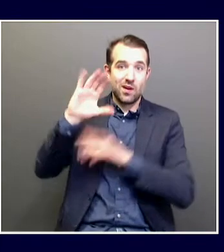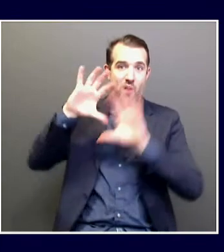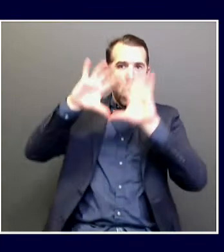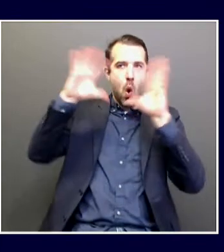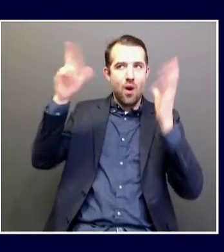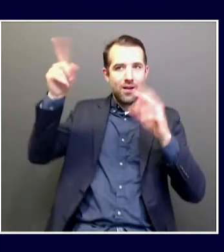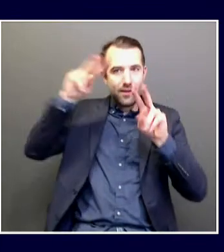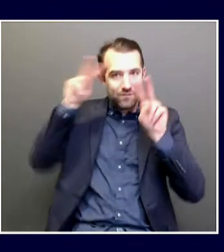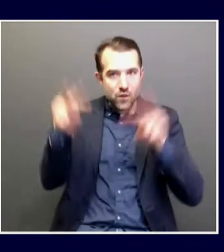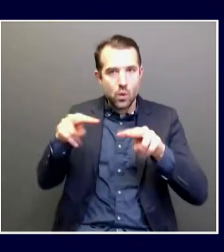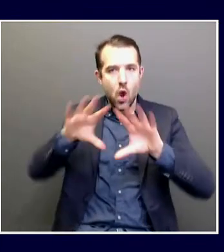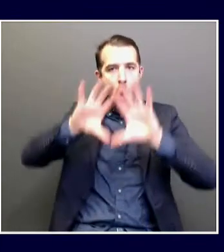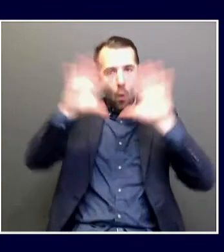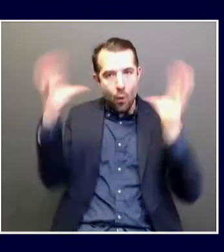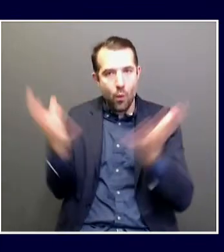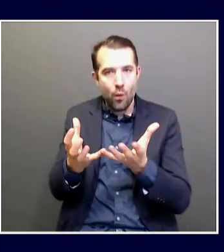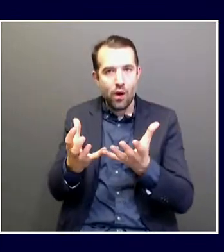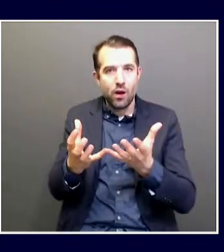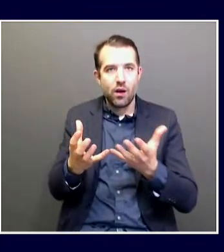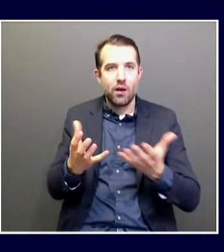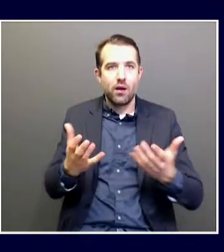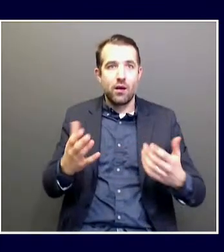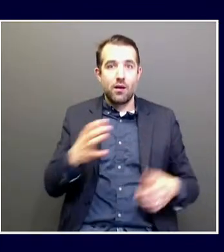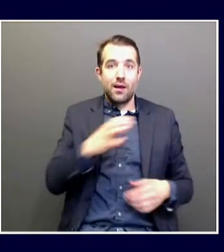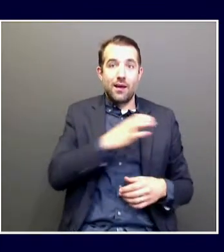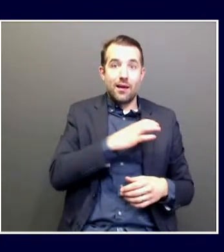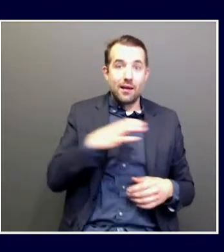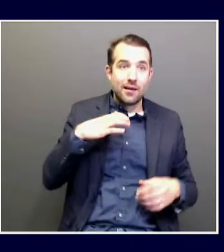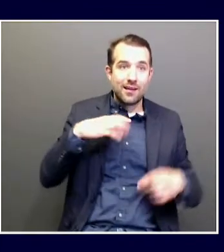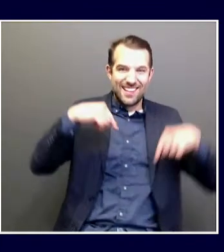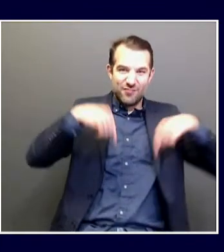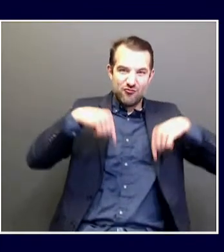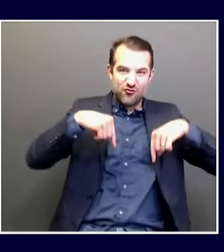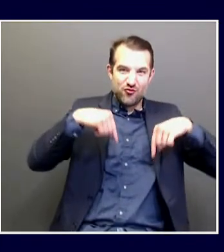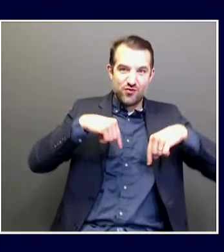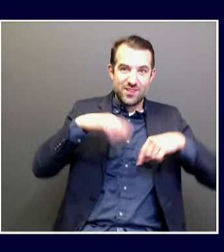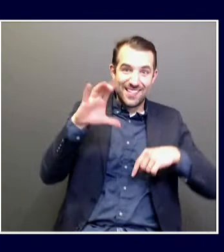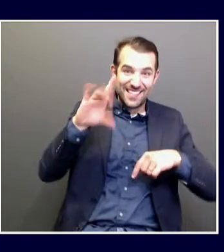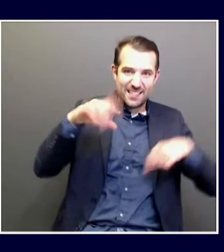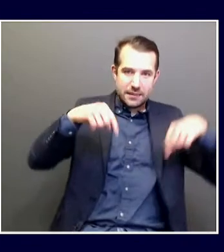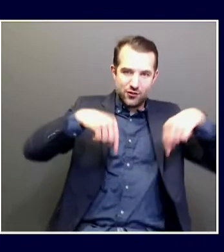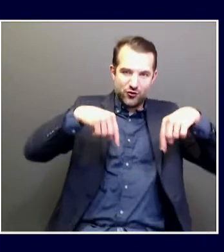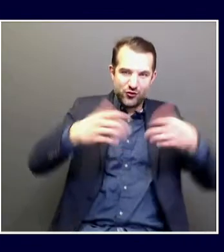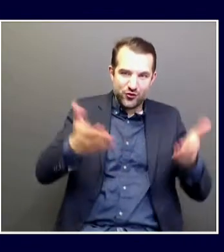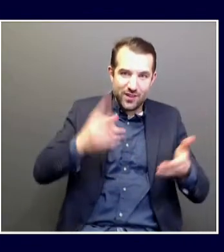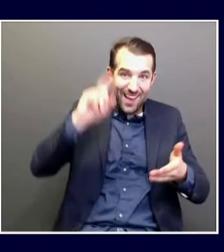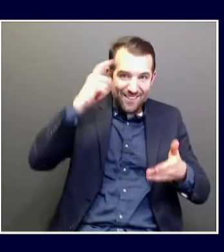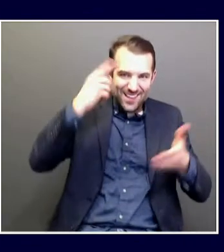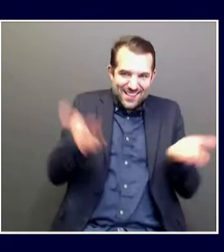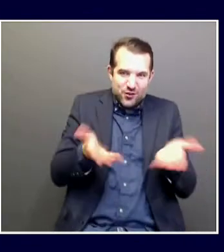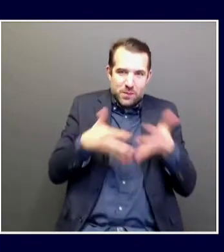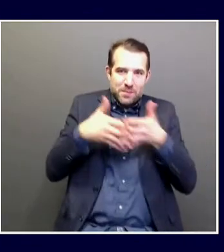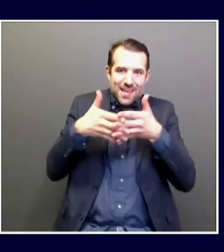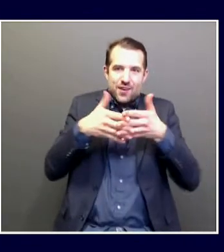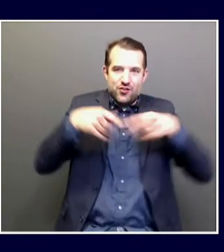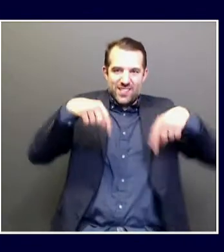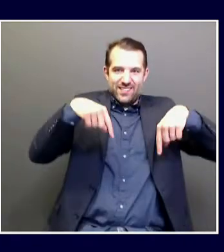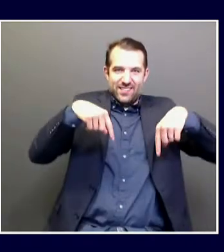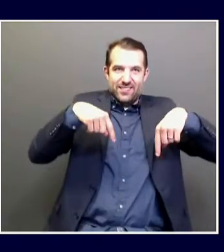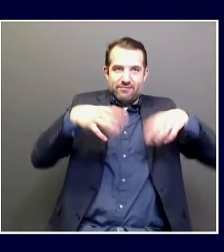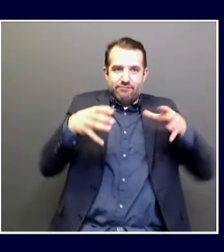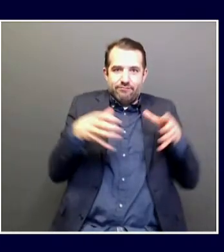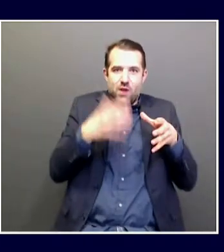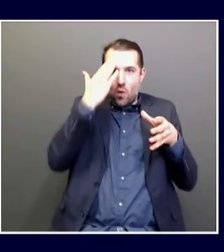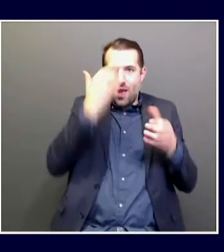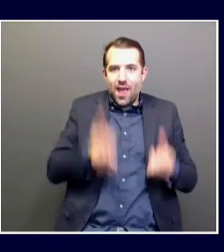Commissioner Lambert and me. I don't think they're in conflict because our local conditions are, in that respect, given how many folks are vaccinated, perhaps